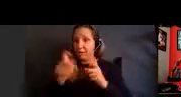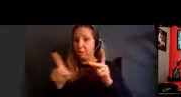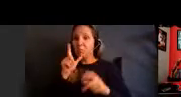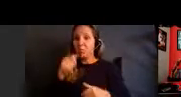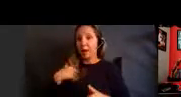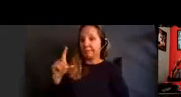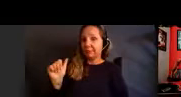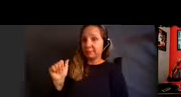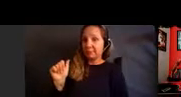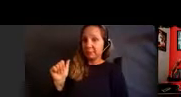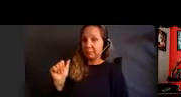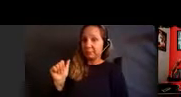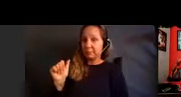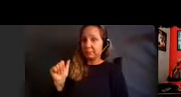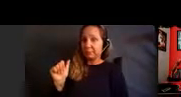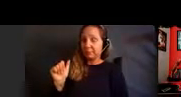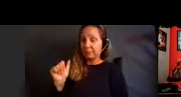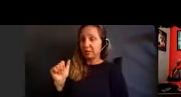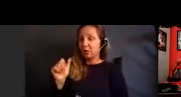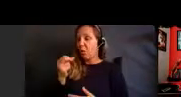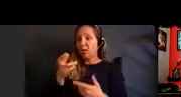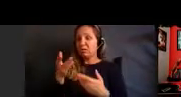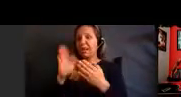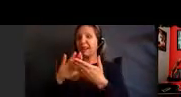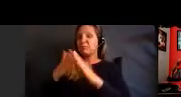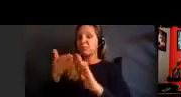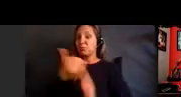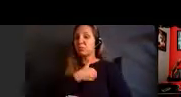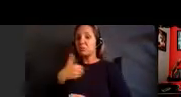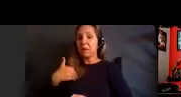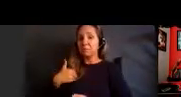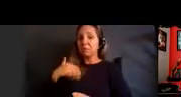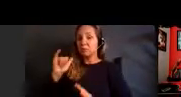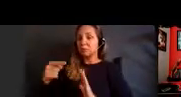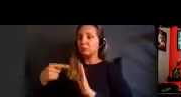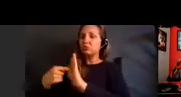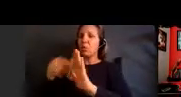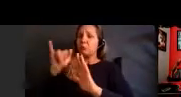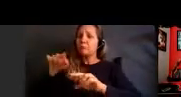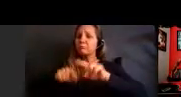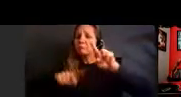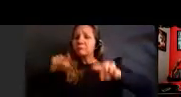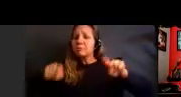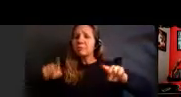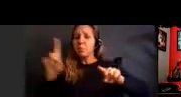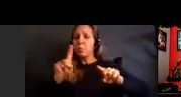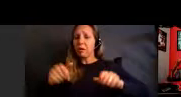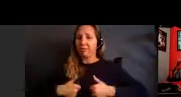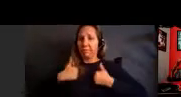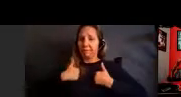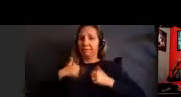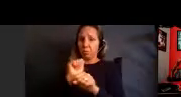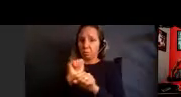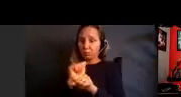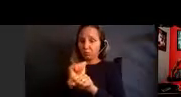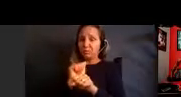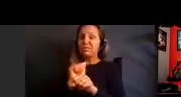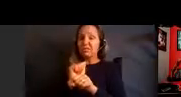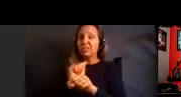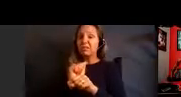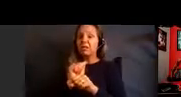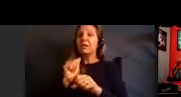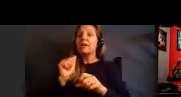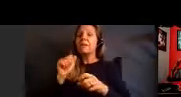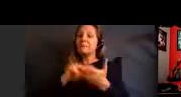people just in general in the community, as I said, that reflect everyone that you live and work with, it actually creates a more